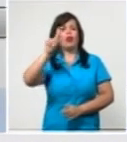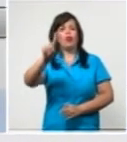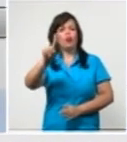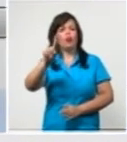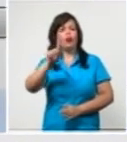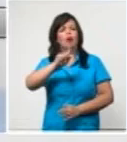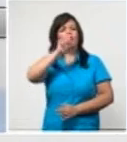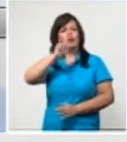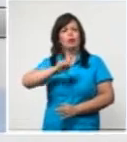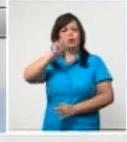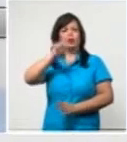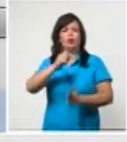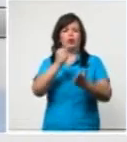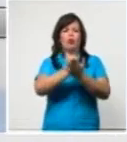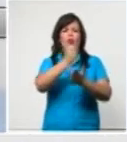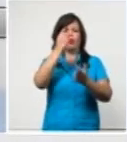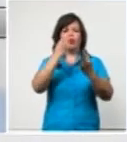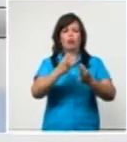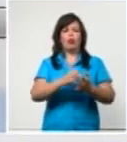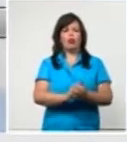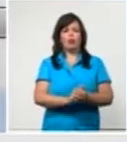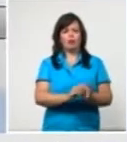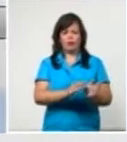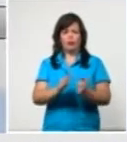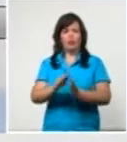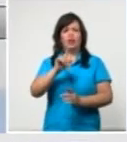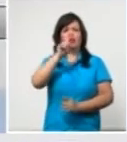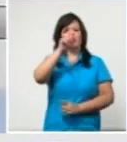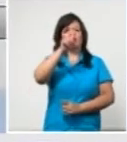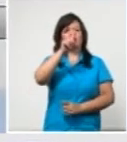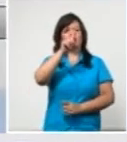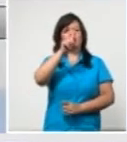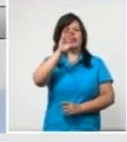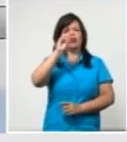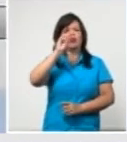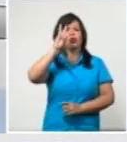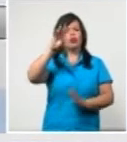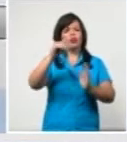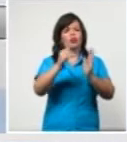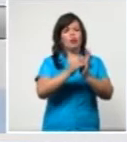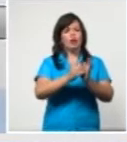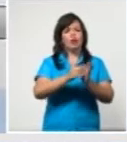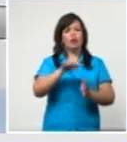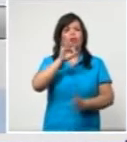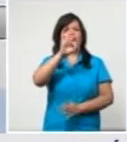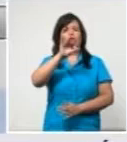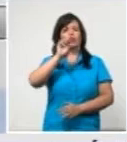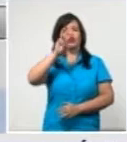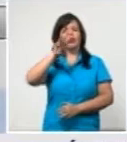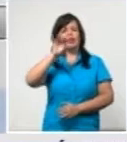died, for a cumulative of